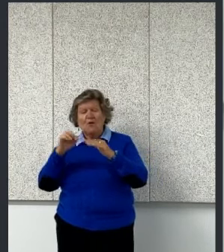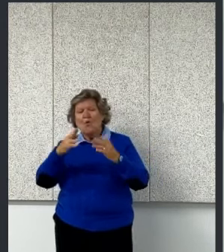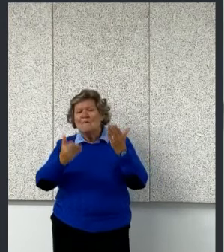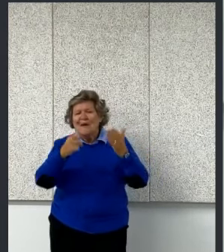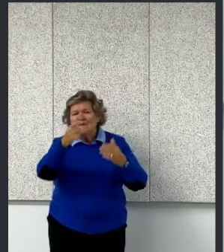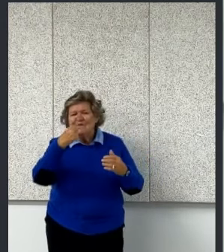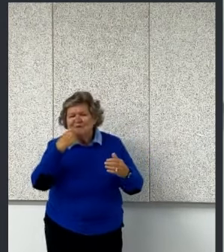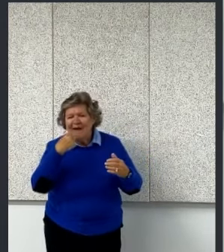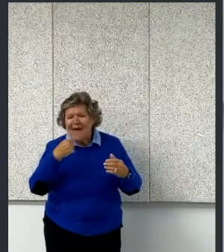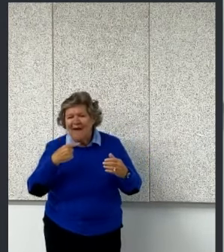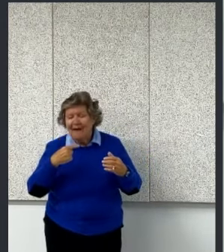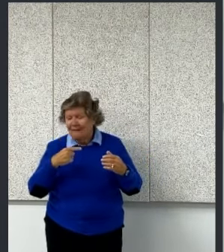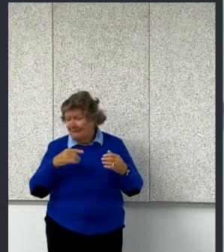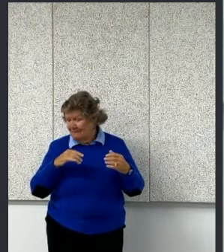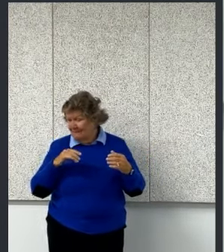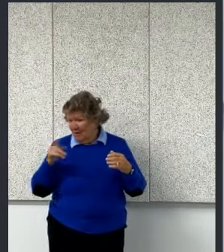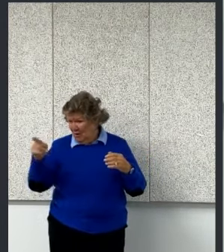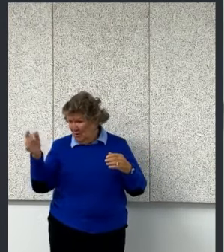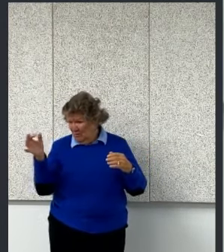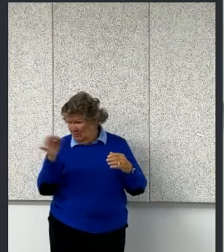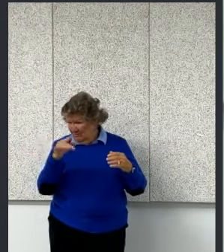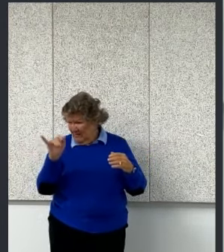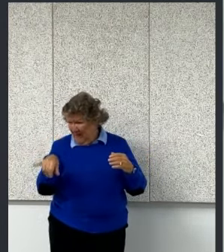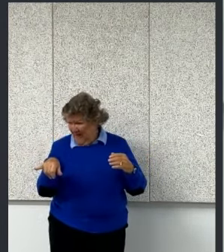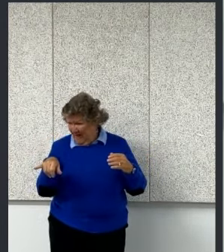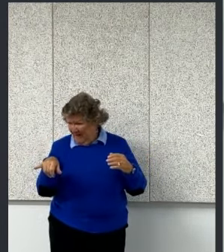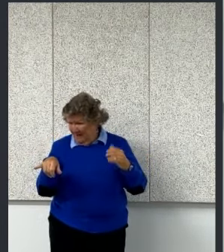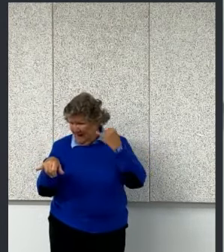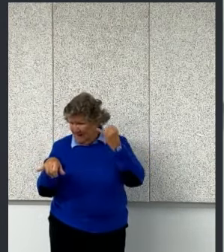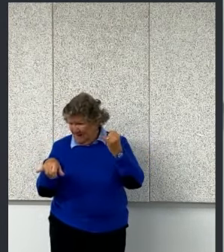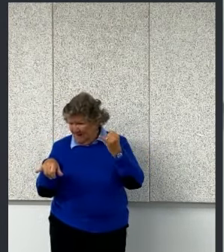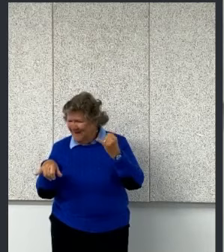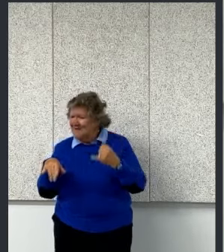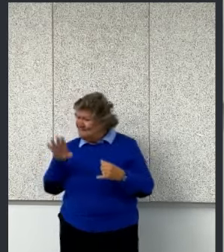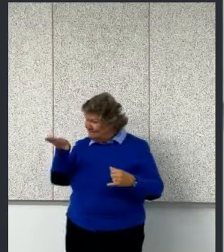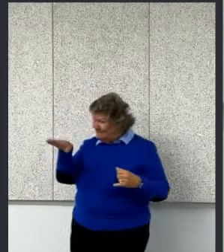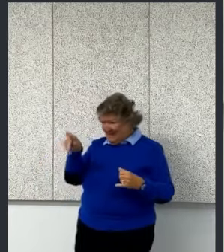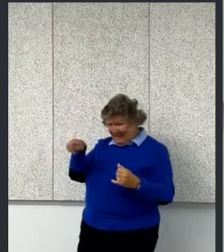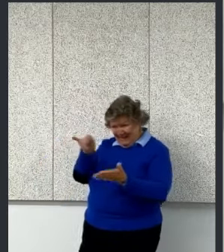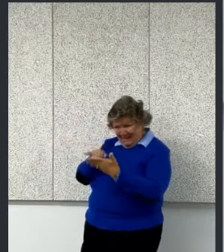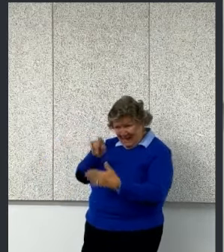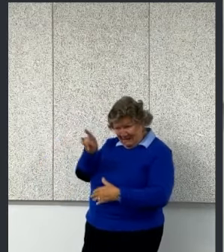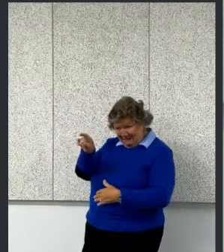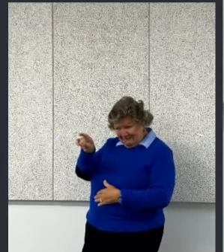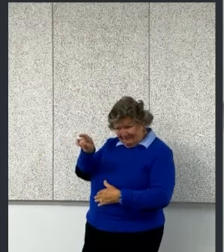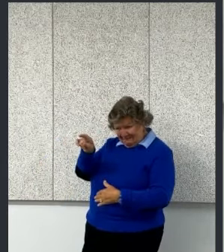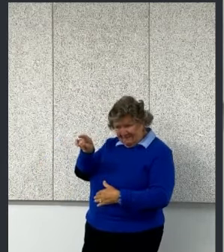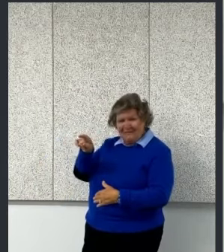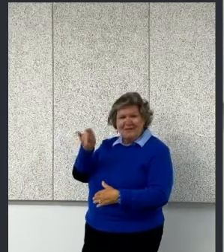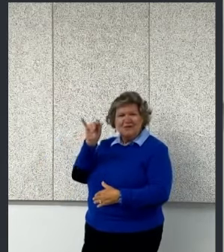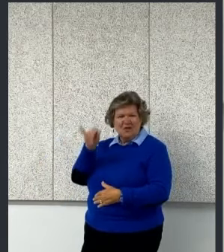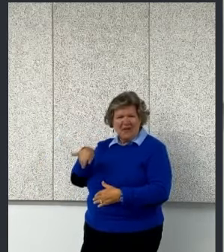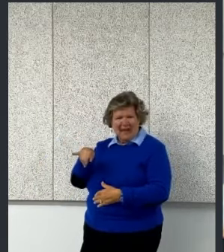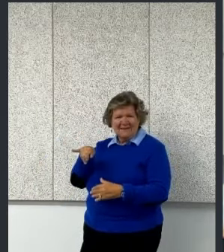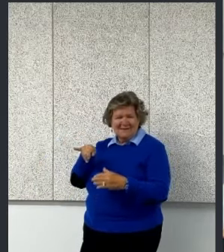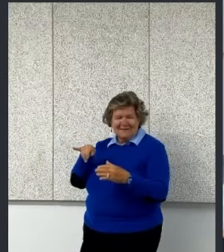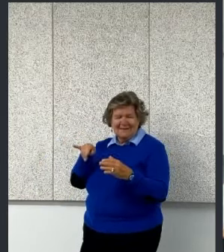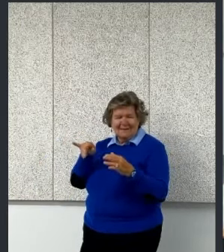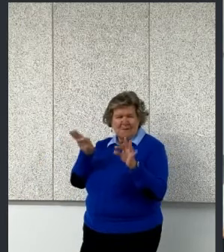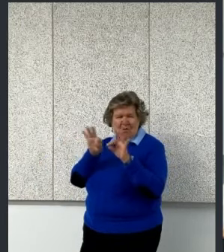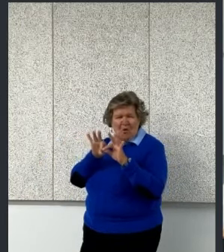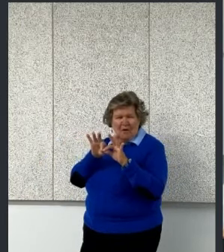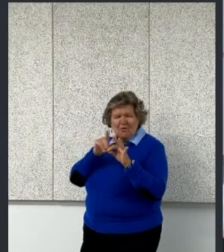like, is that needed? Which I think is like an interesting sort of like super mission focused